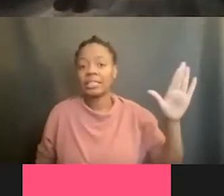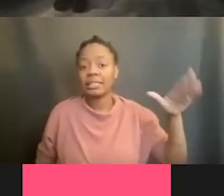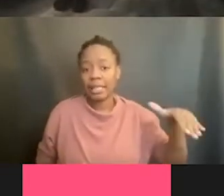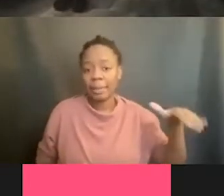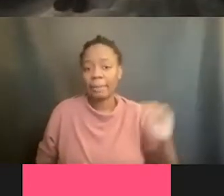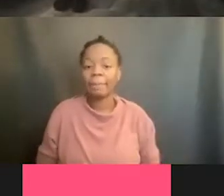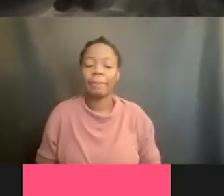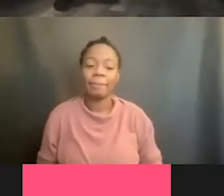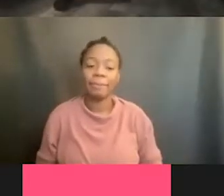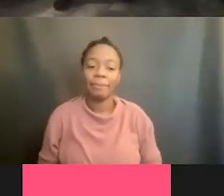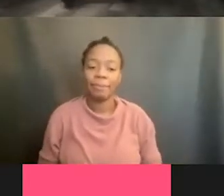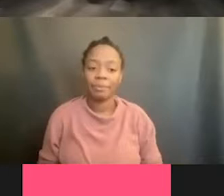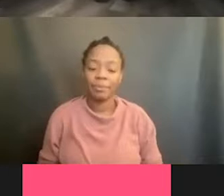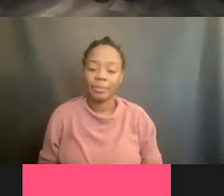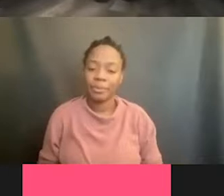7, tap.